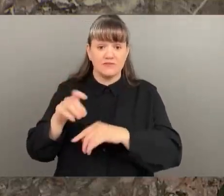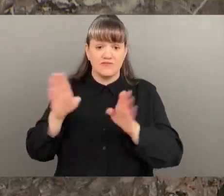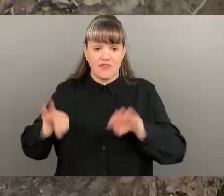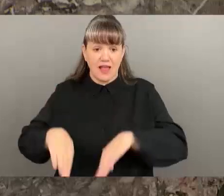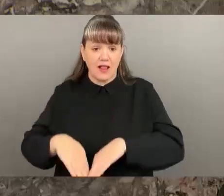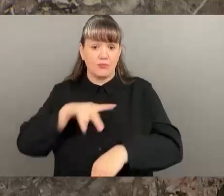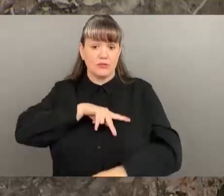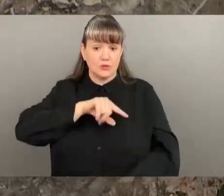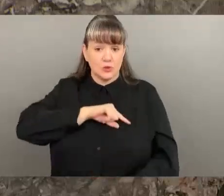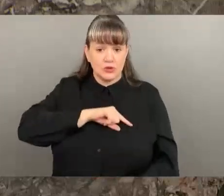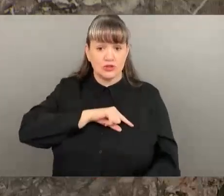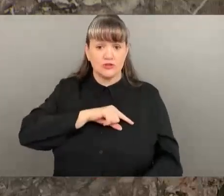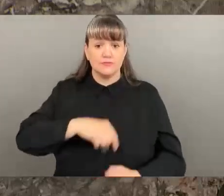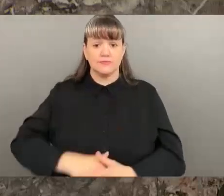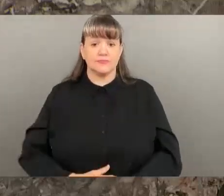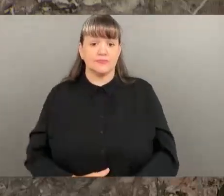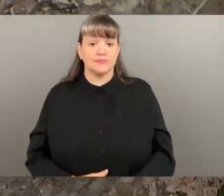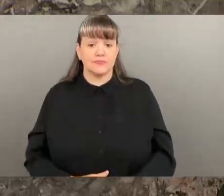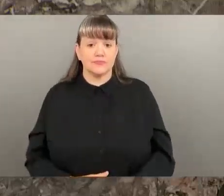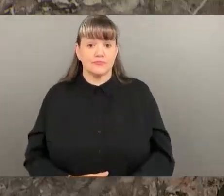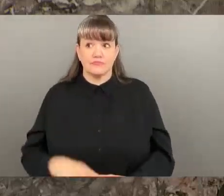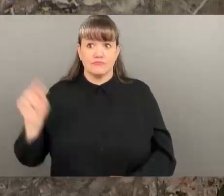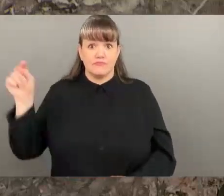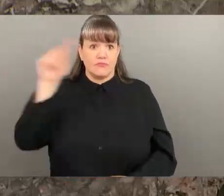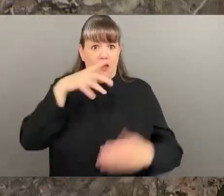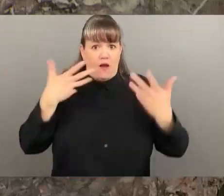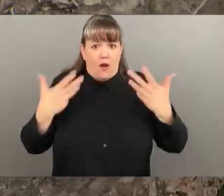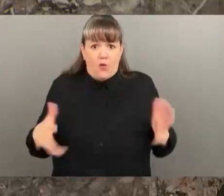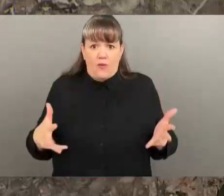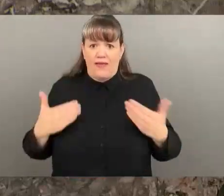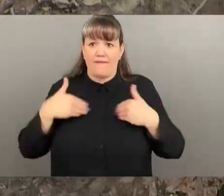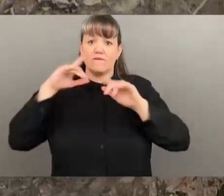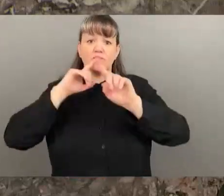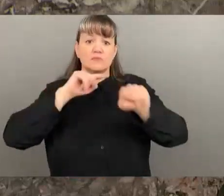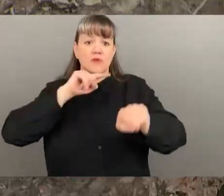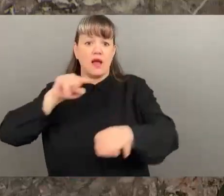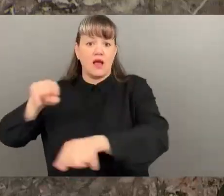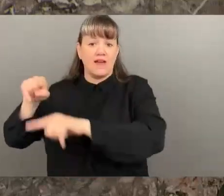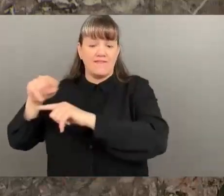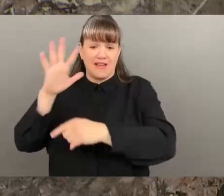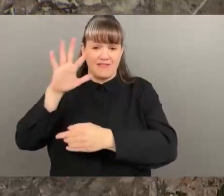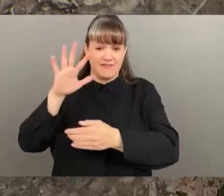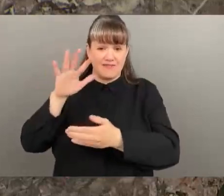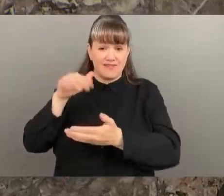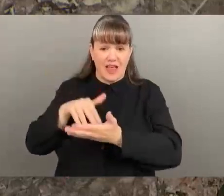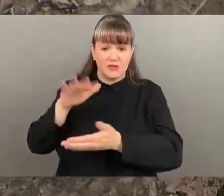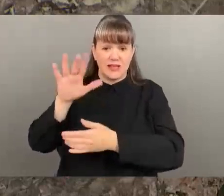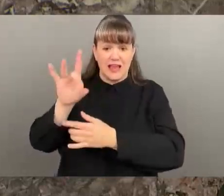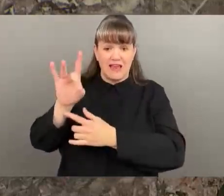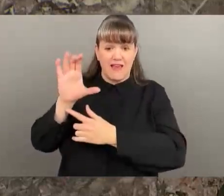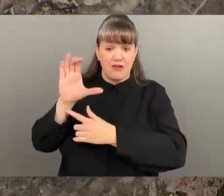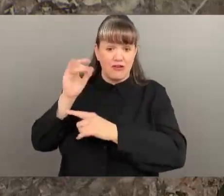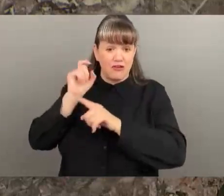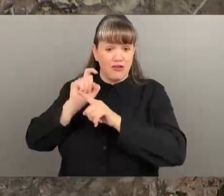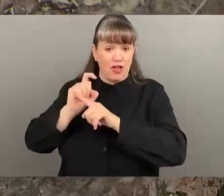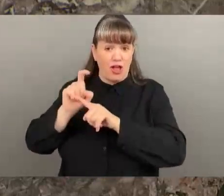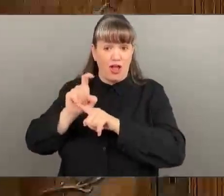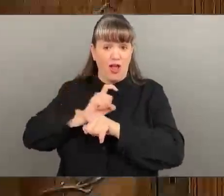over 5,800 calls alone last year, doing incredible work, and we should all be very grateful to them. Thank you.